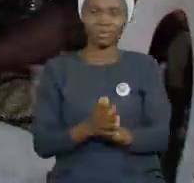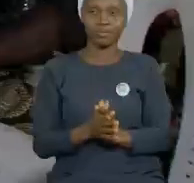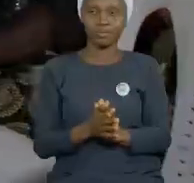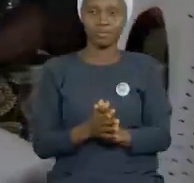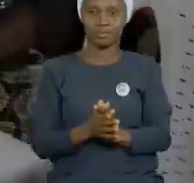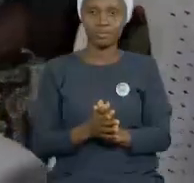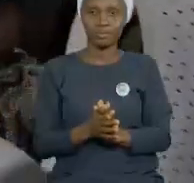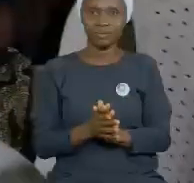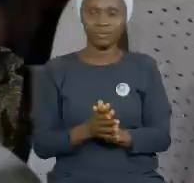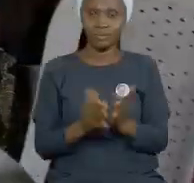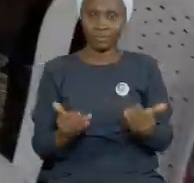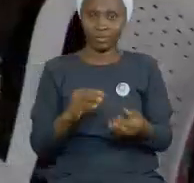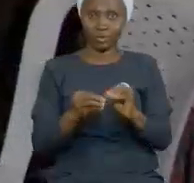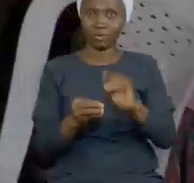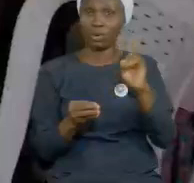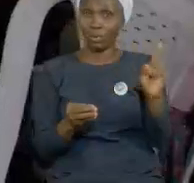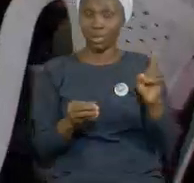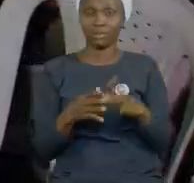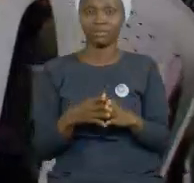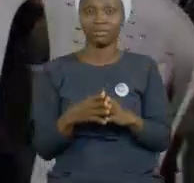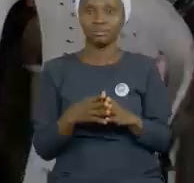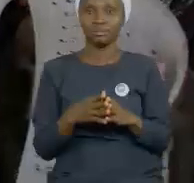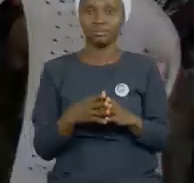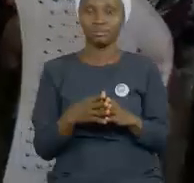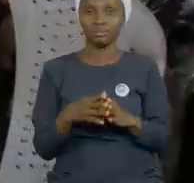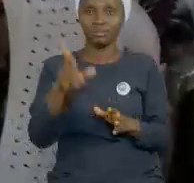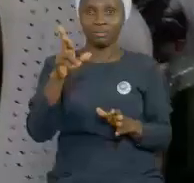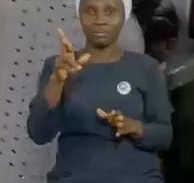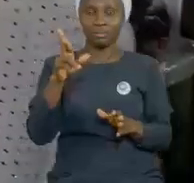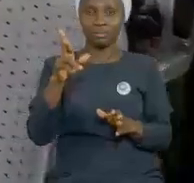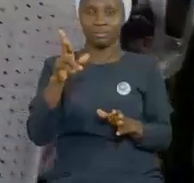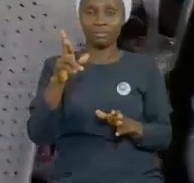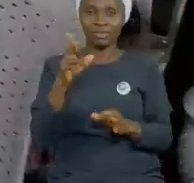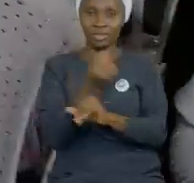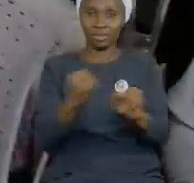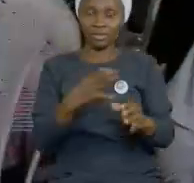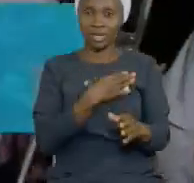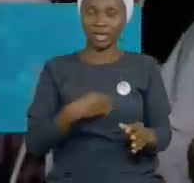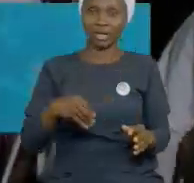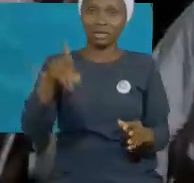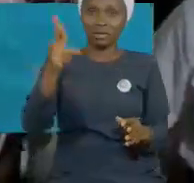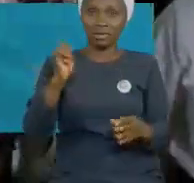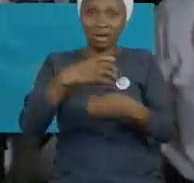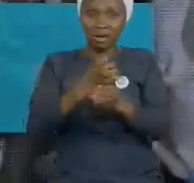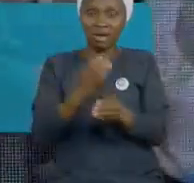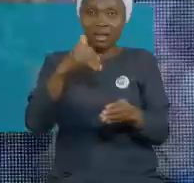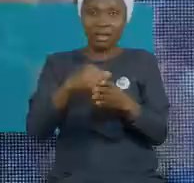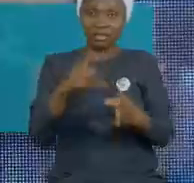We're looking at number one. Number one, redemption and recreation in the kingdom of the